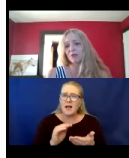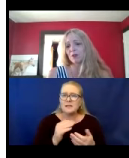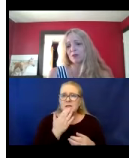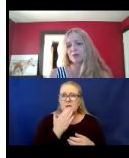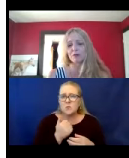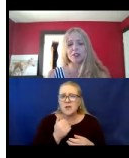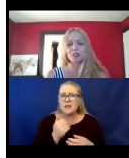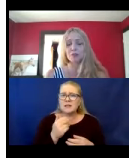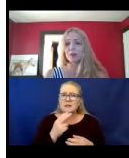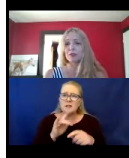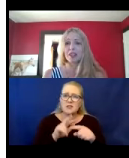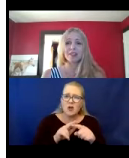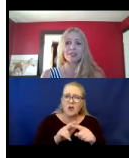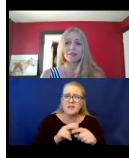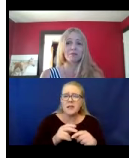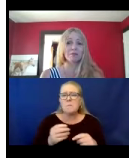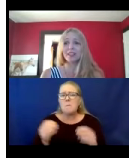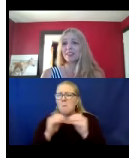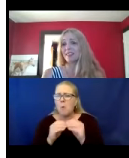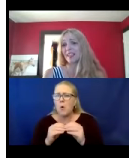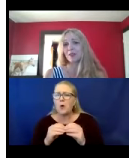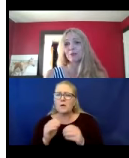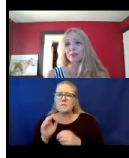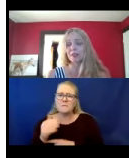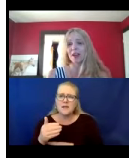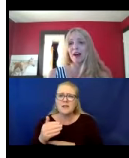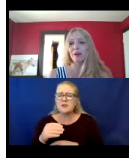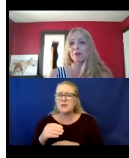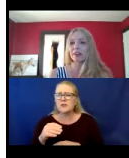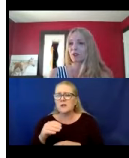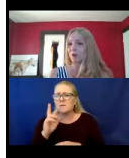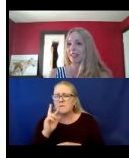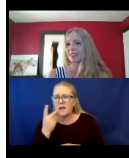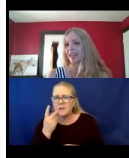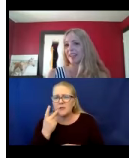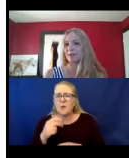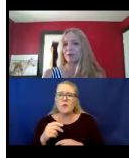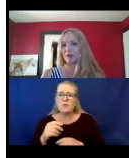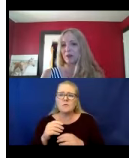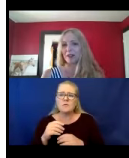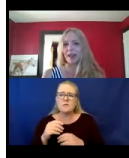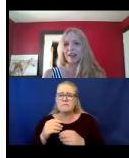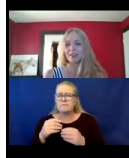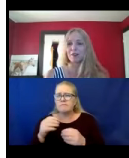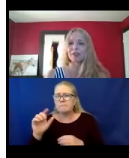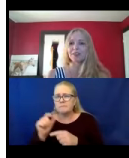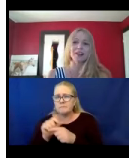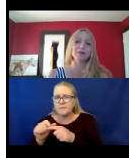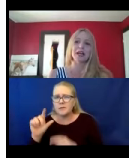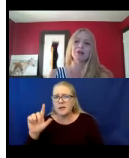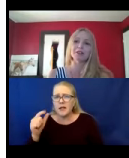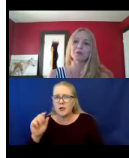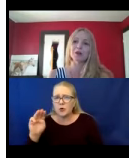fish, fruits, vegetables, nuts, beans, and legumes. The Mediterranean diet, if you've ever heard of that, is